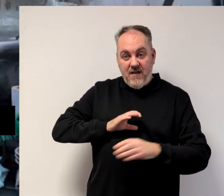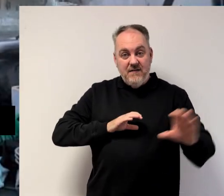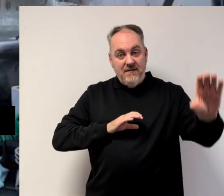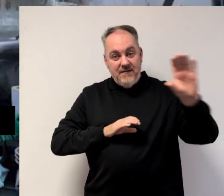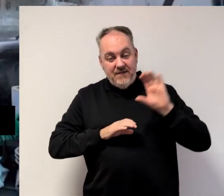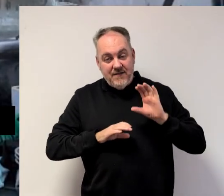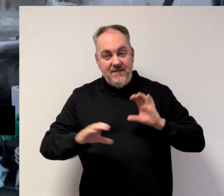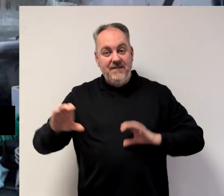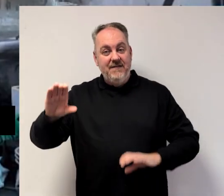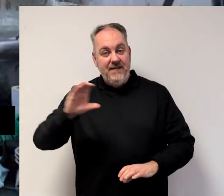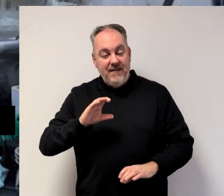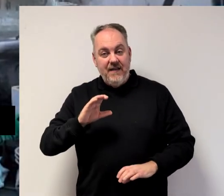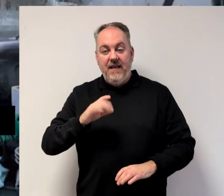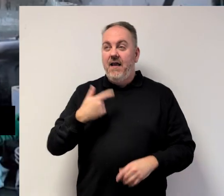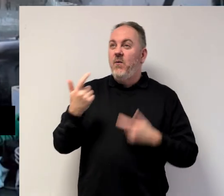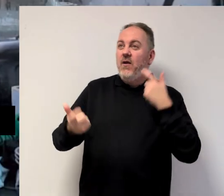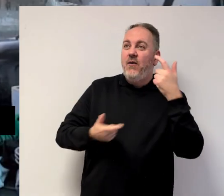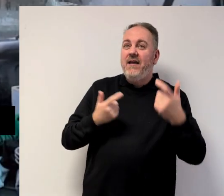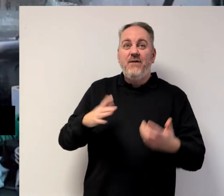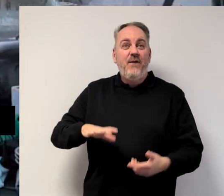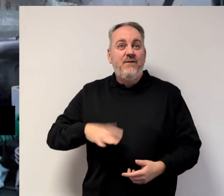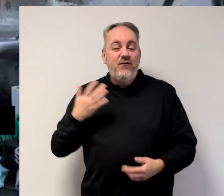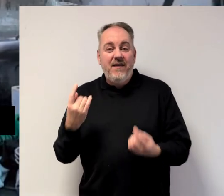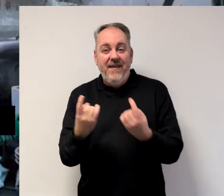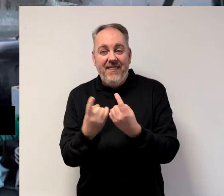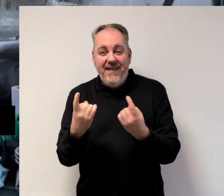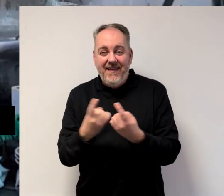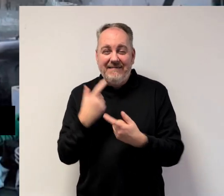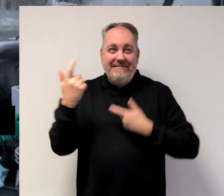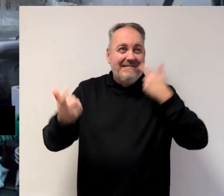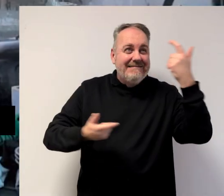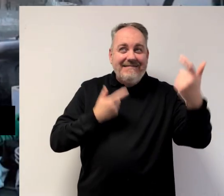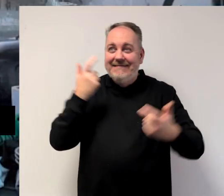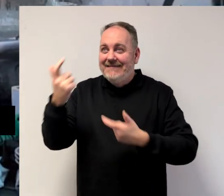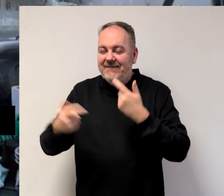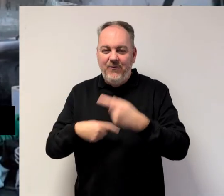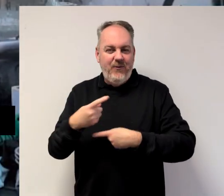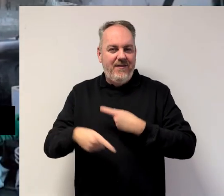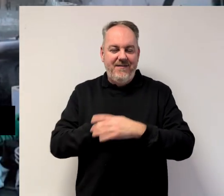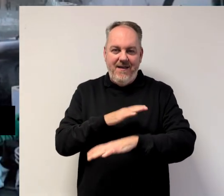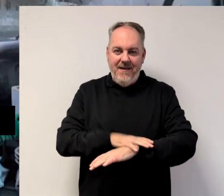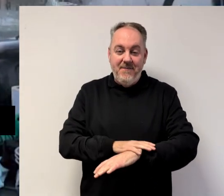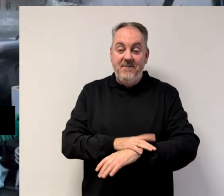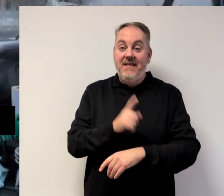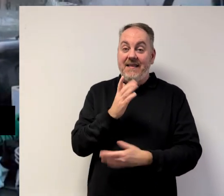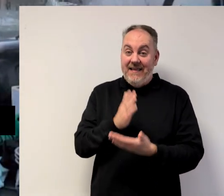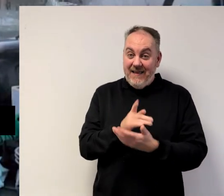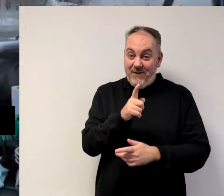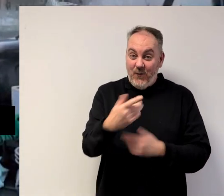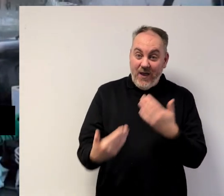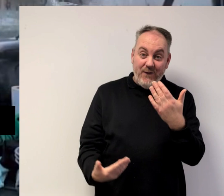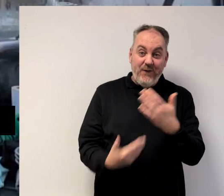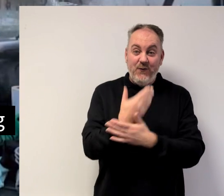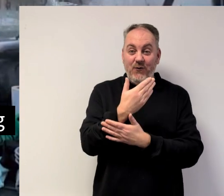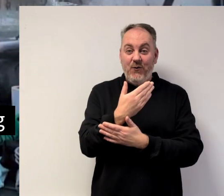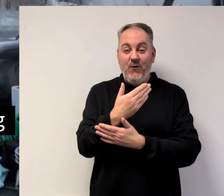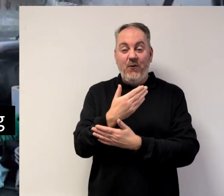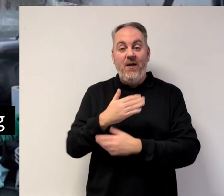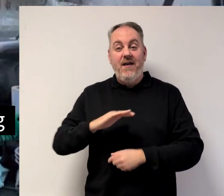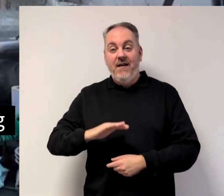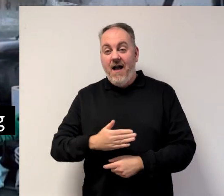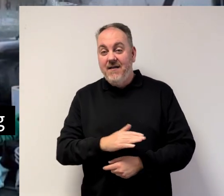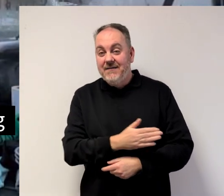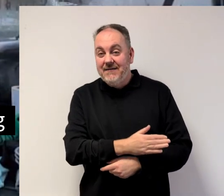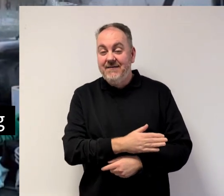the sun. If you were starting a garden from scratch, look at all your free sites, look at